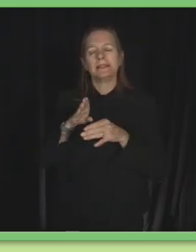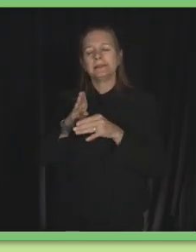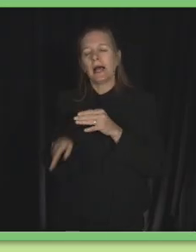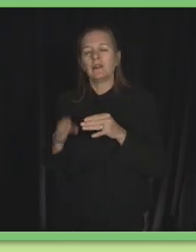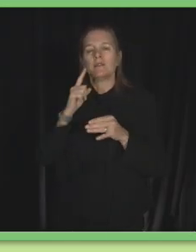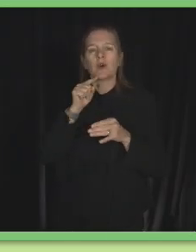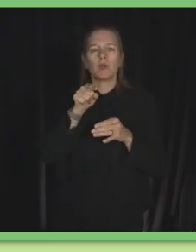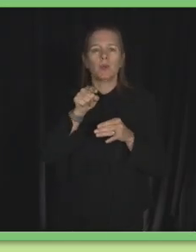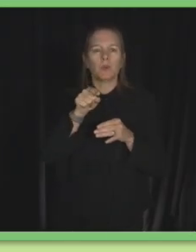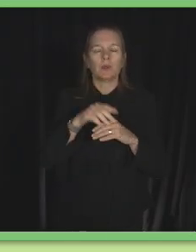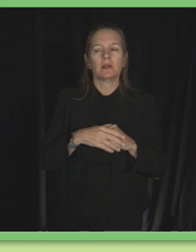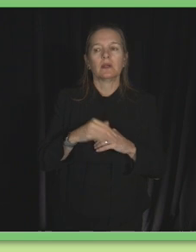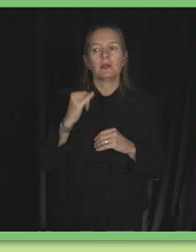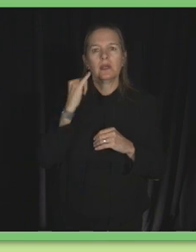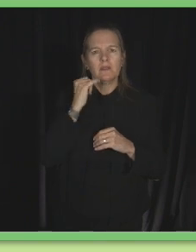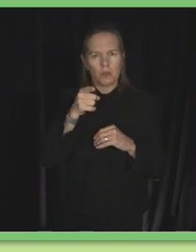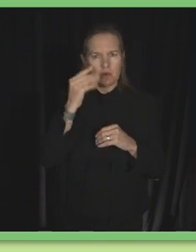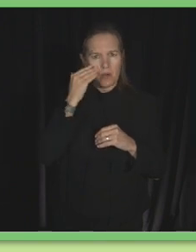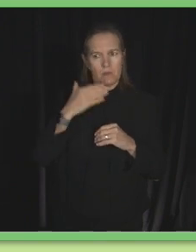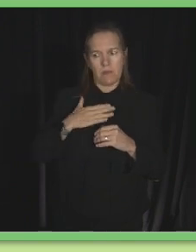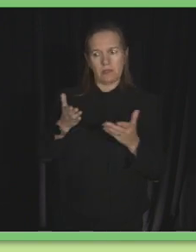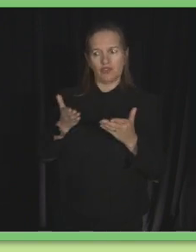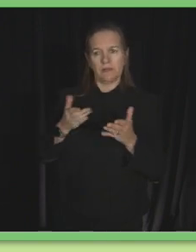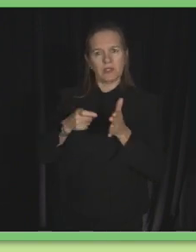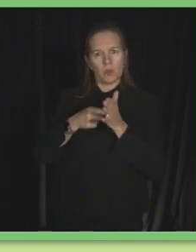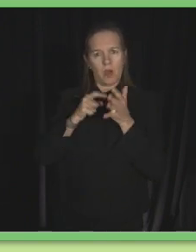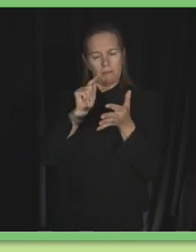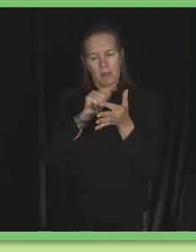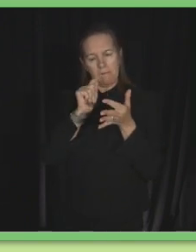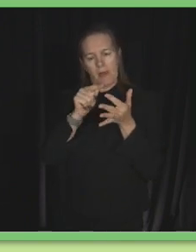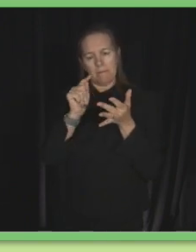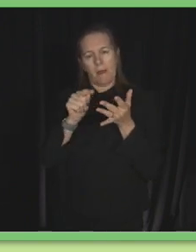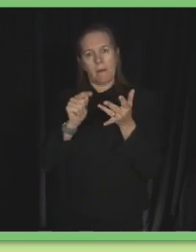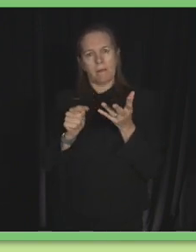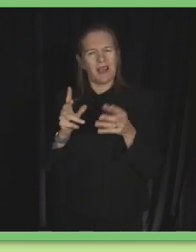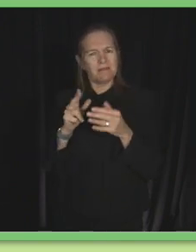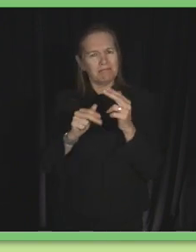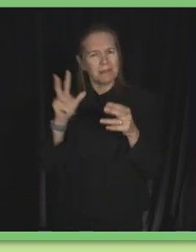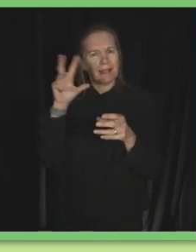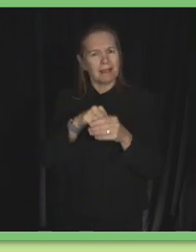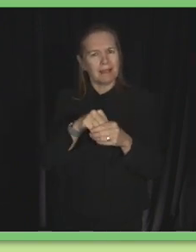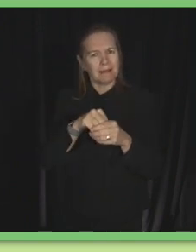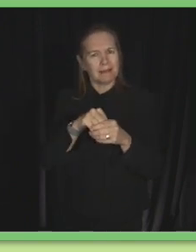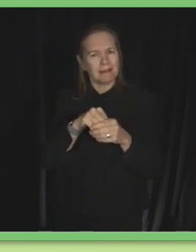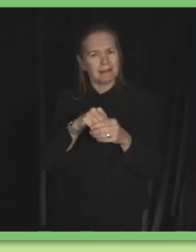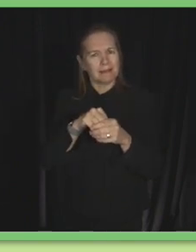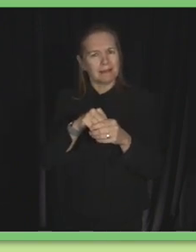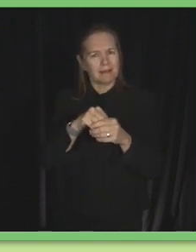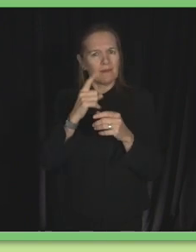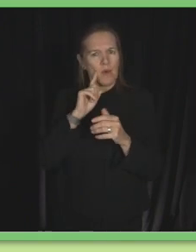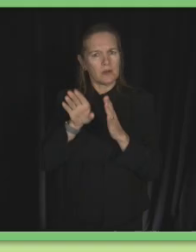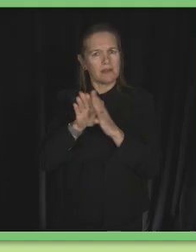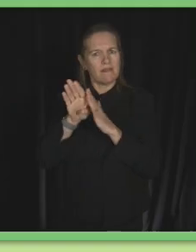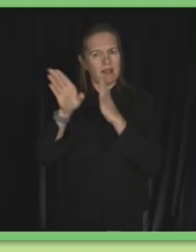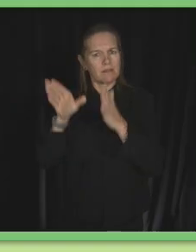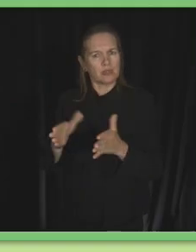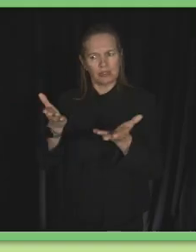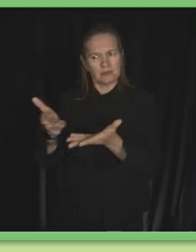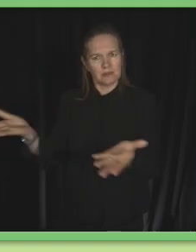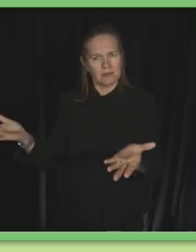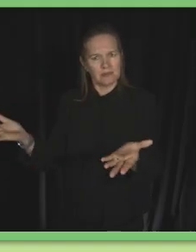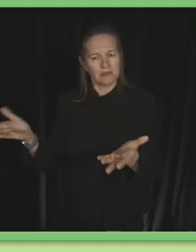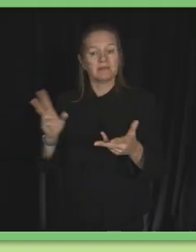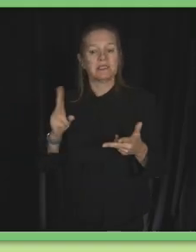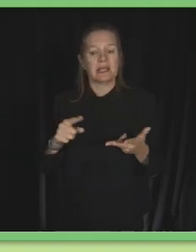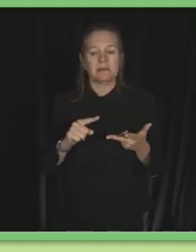of your services have to have certain things, build it in, make it part of the platform, do it for your developers.